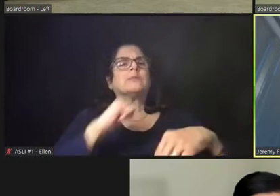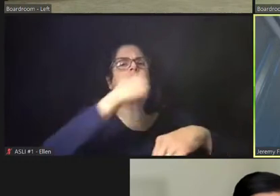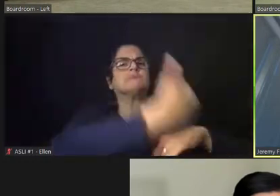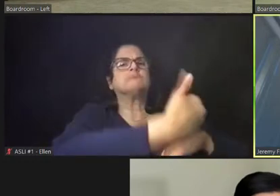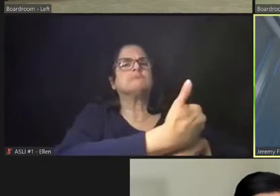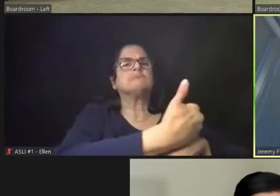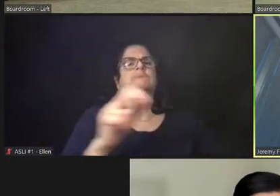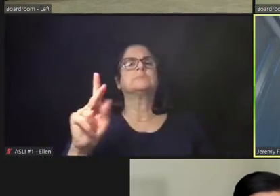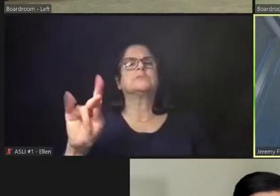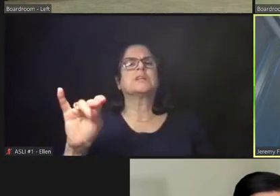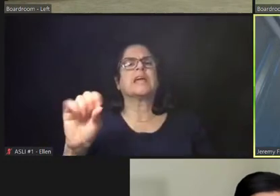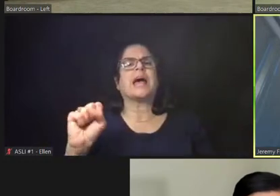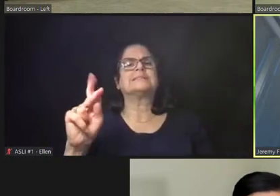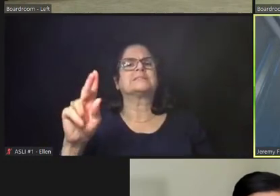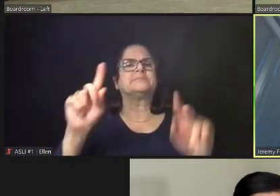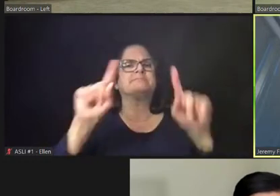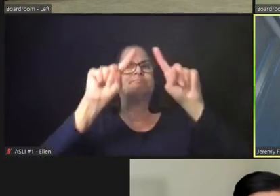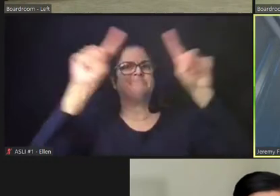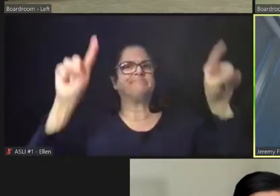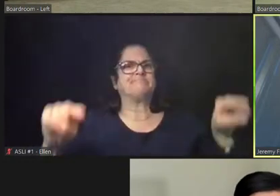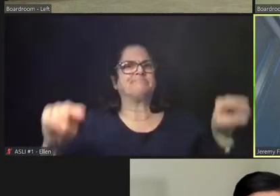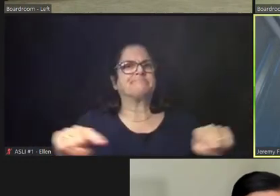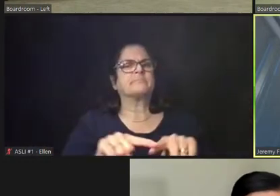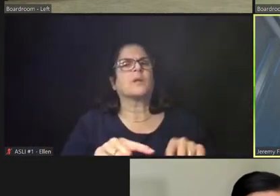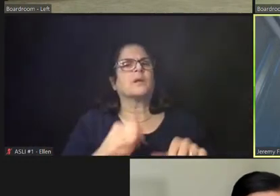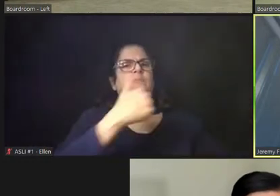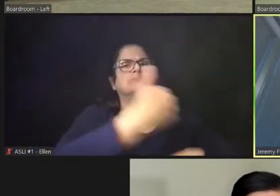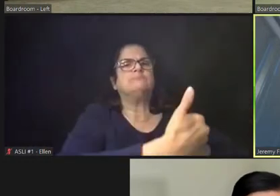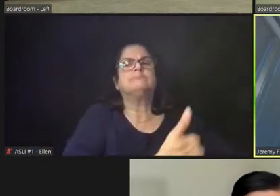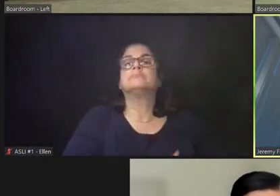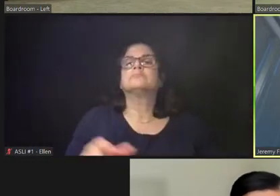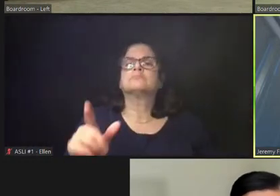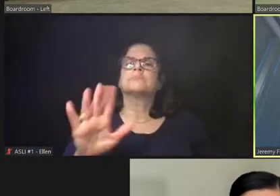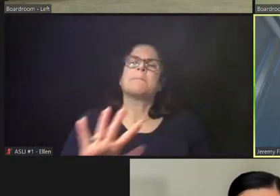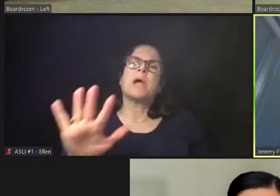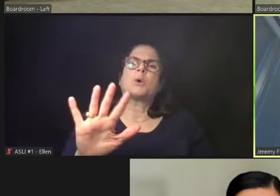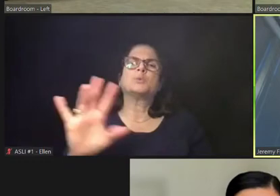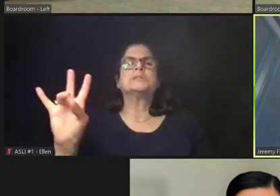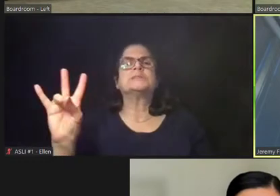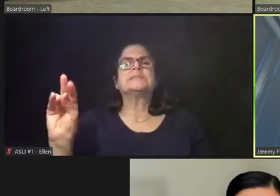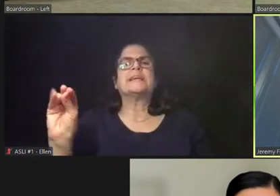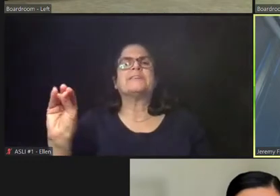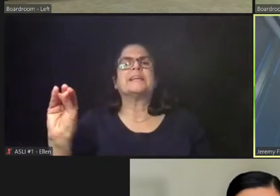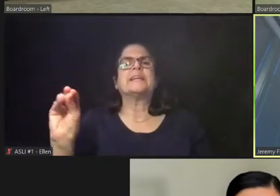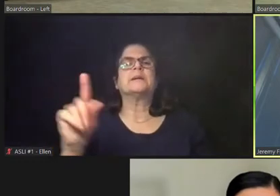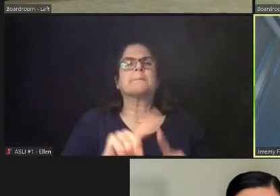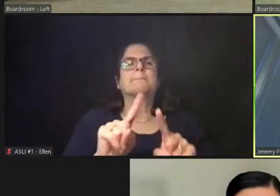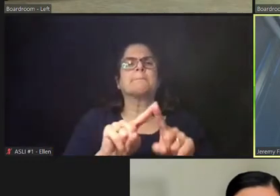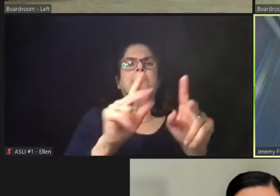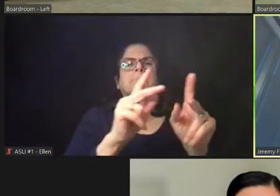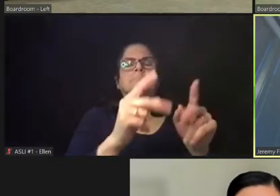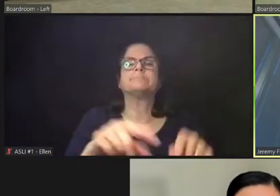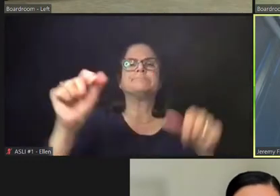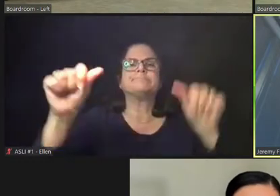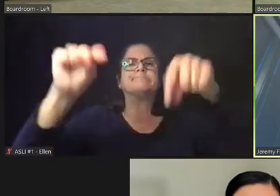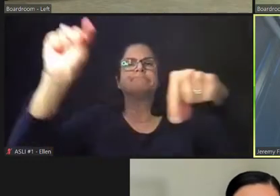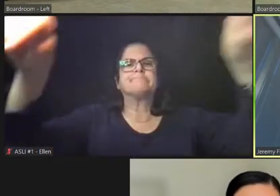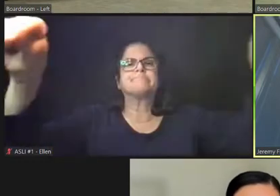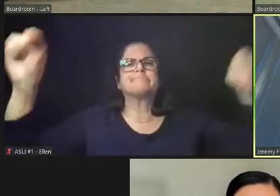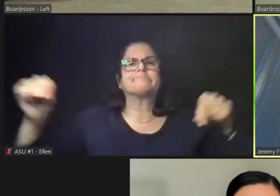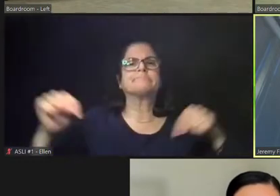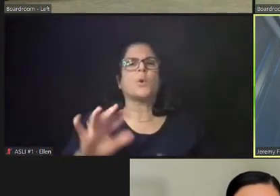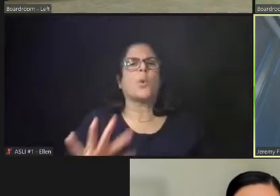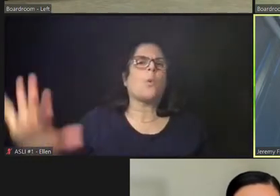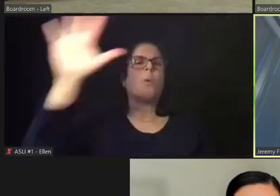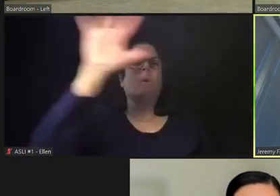have, about 70 locations throughout the system. They are geographically dispersed throughout the